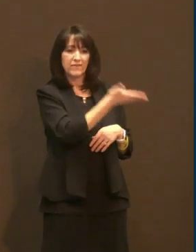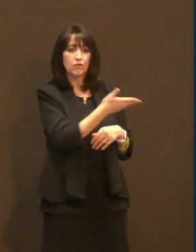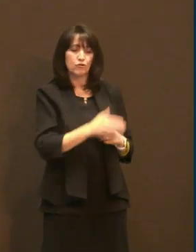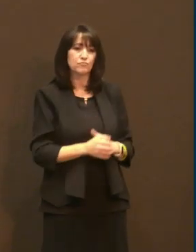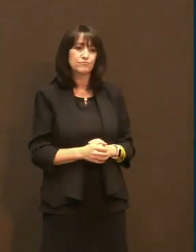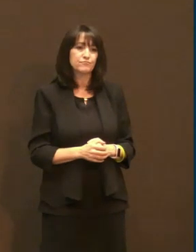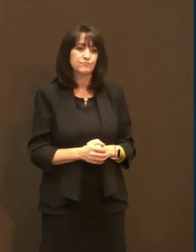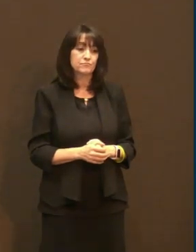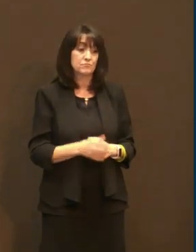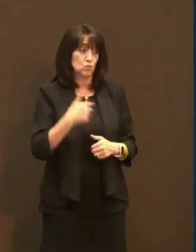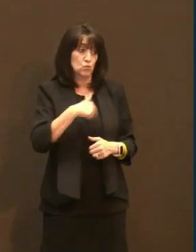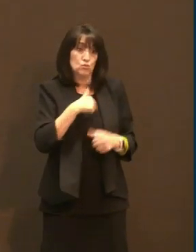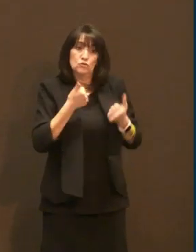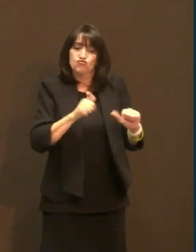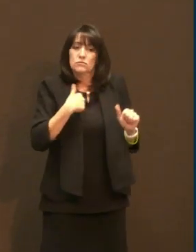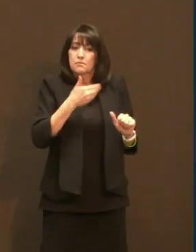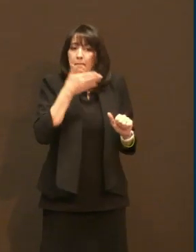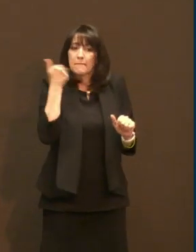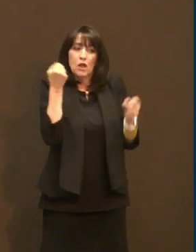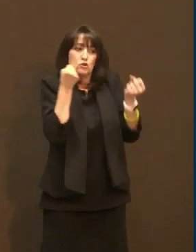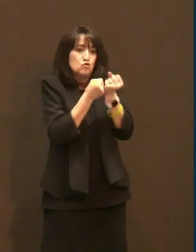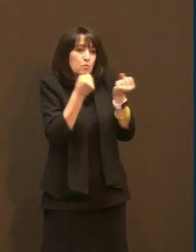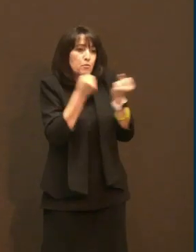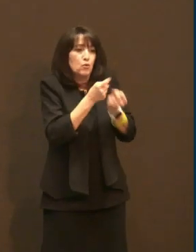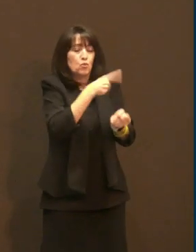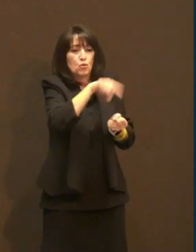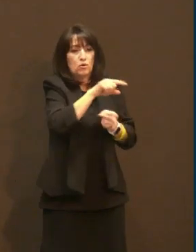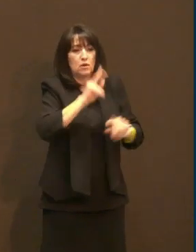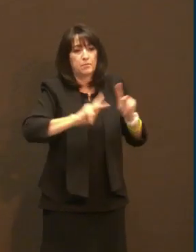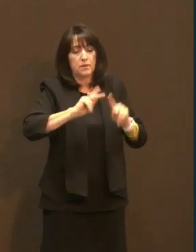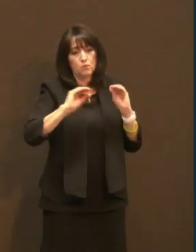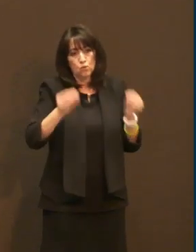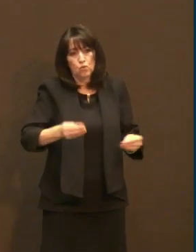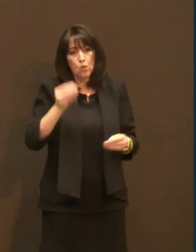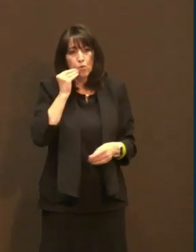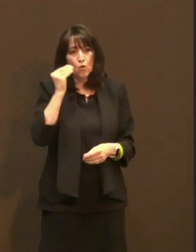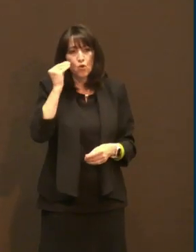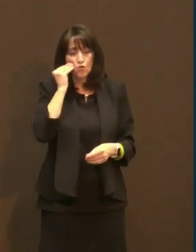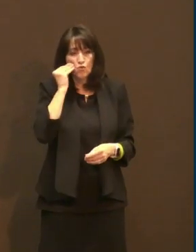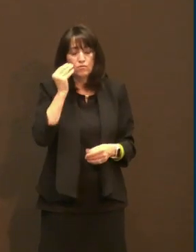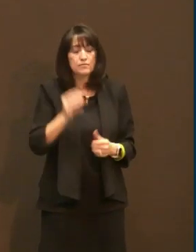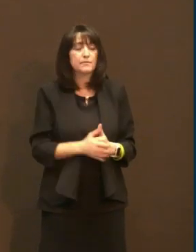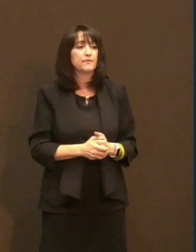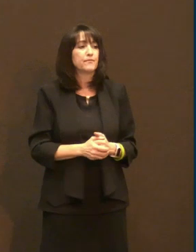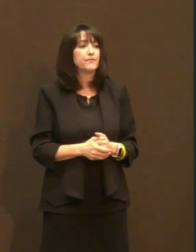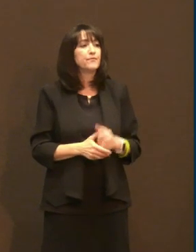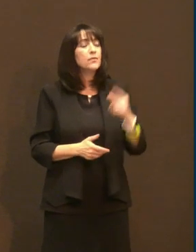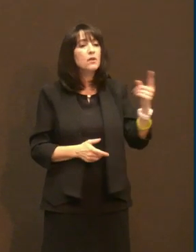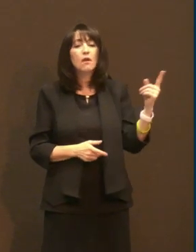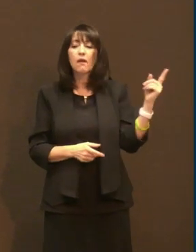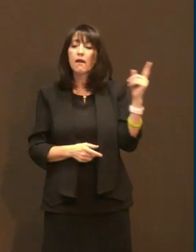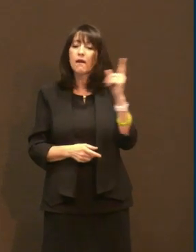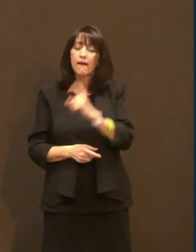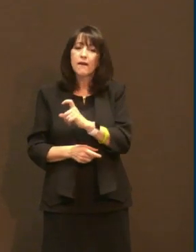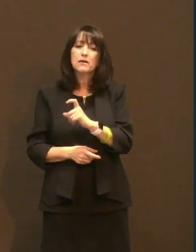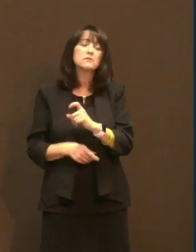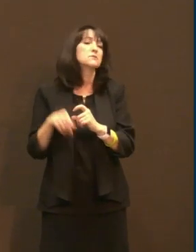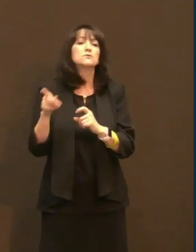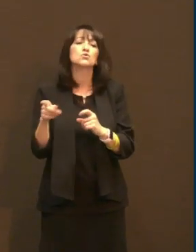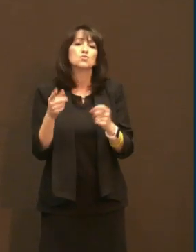Another question from the Delaware Public Media. What is being done to support undocumented immigrants specifically? Is the state working on making financial